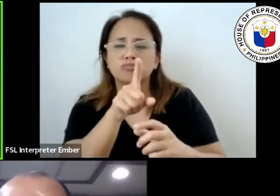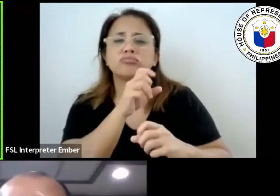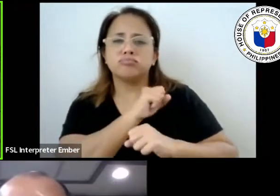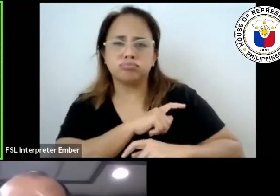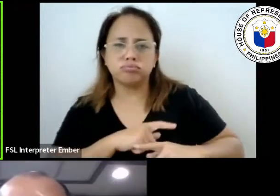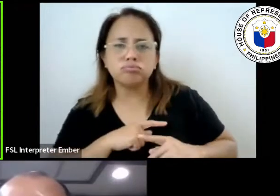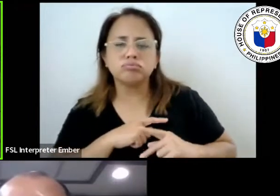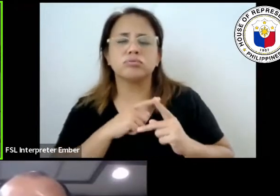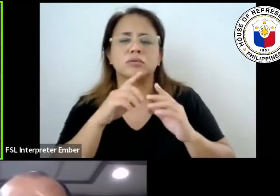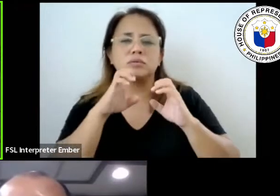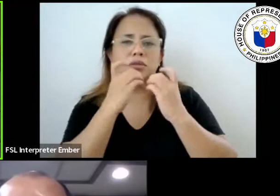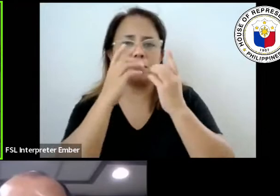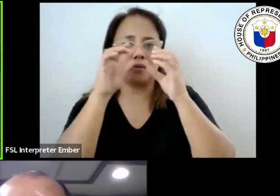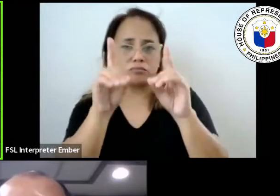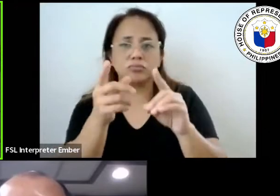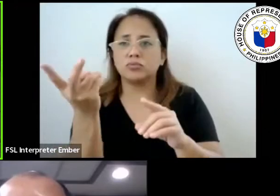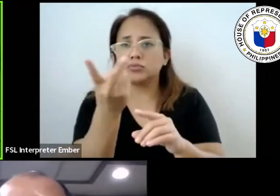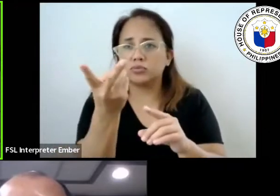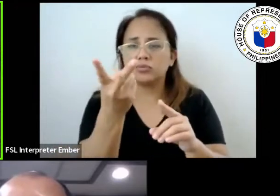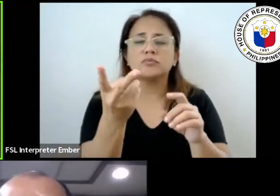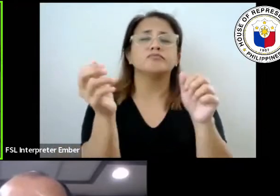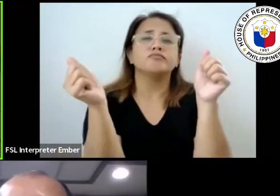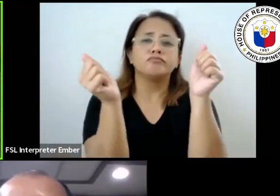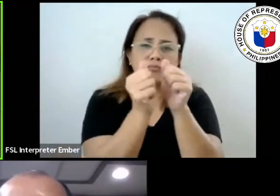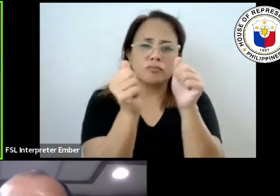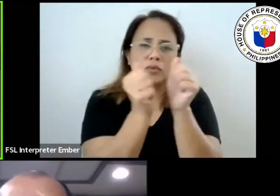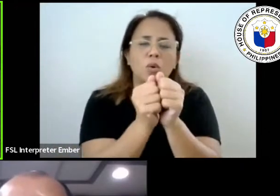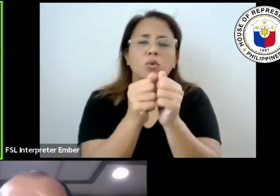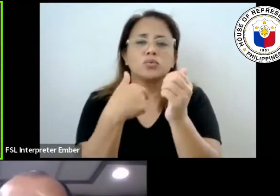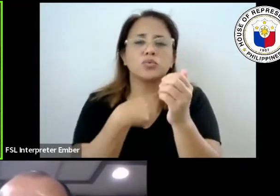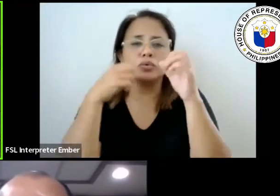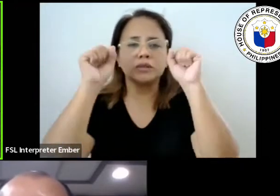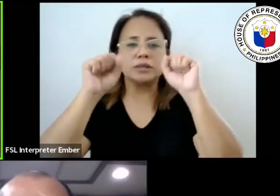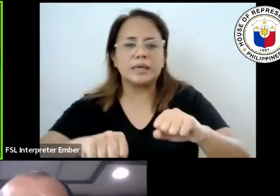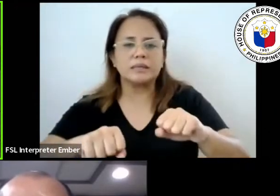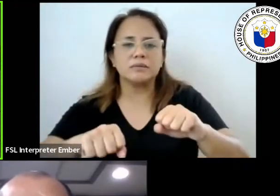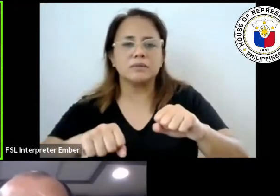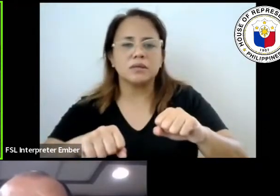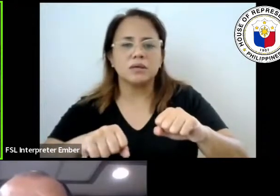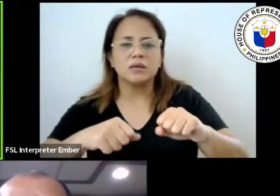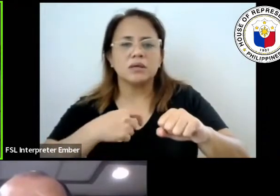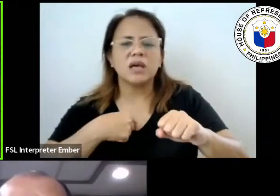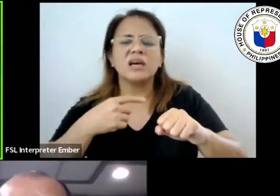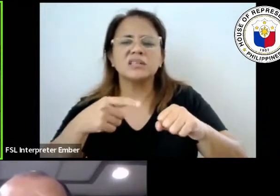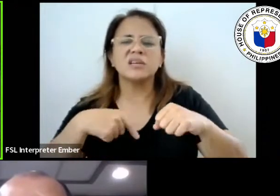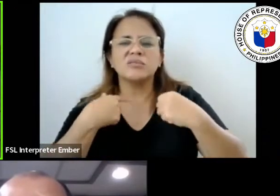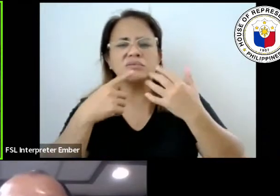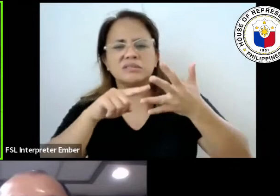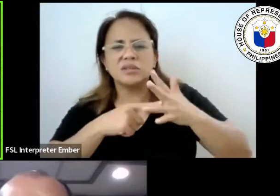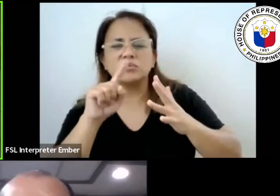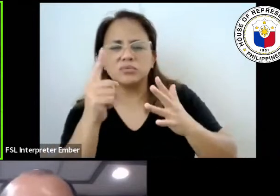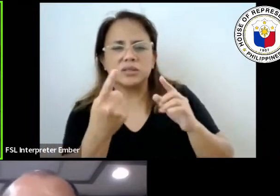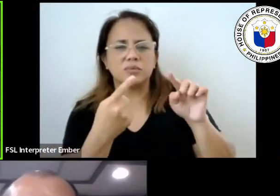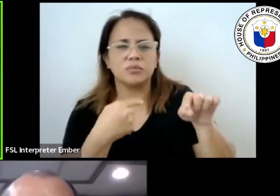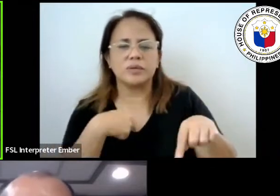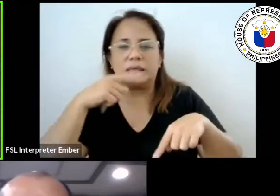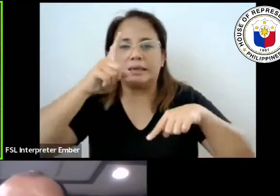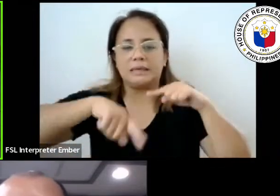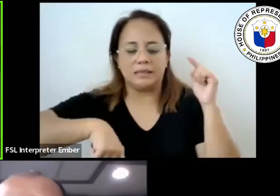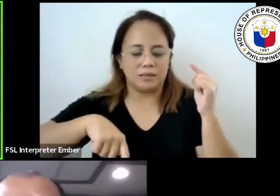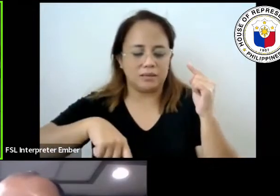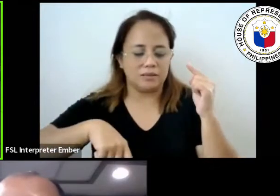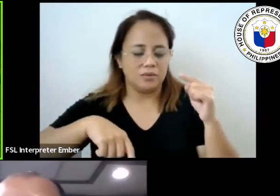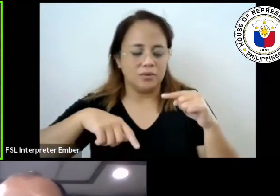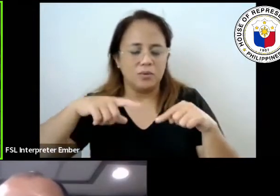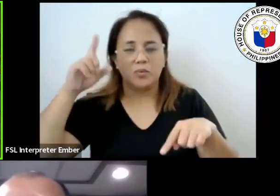DepEd through USEC then SINC can get together in order to be able to just plot. Kahit beginnings lang, di ba? Hindi naman natin baka hindi naman